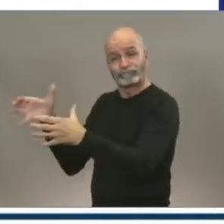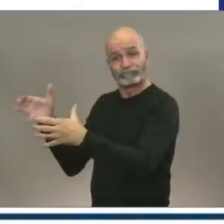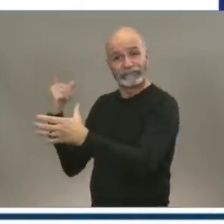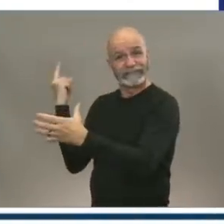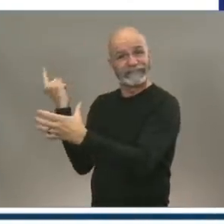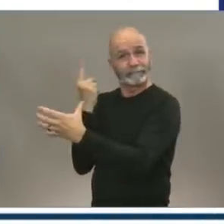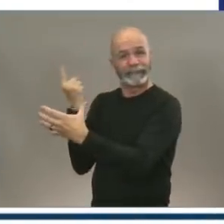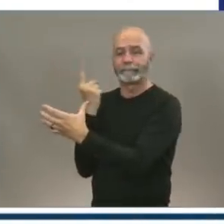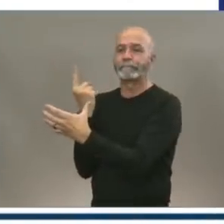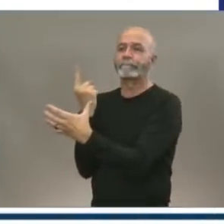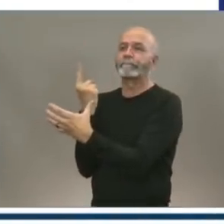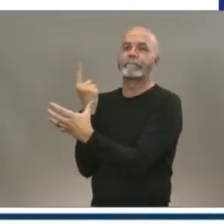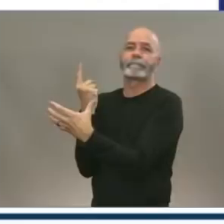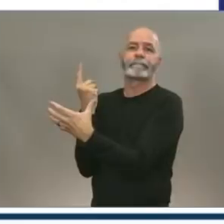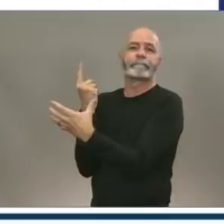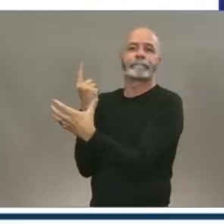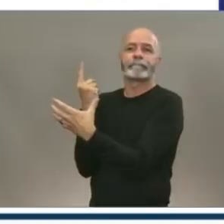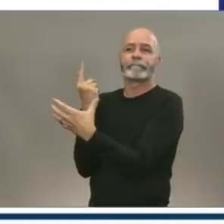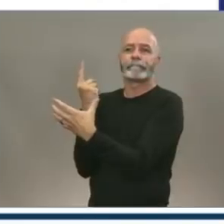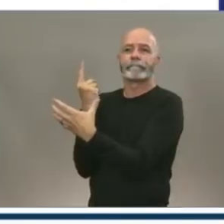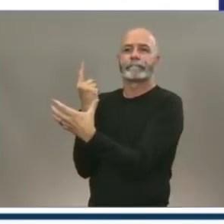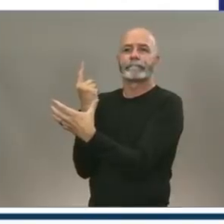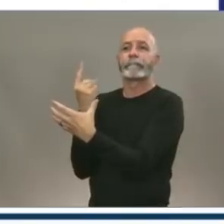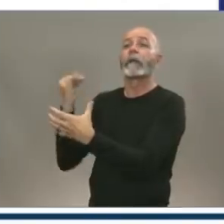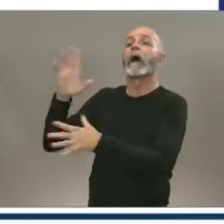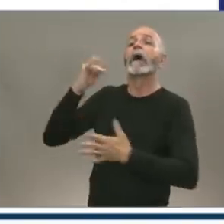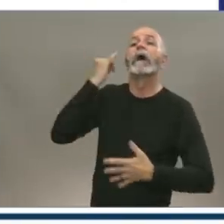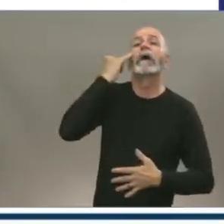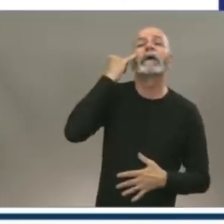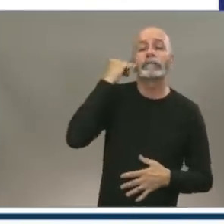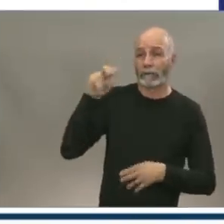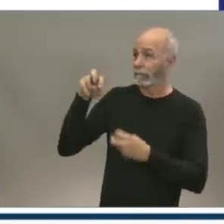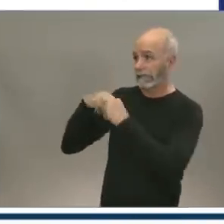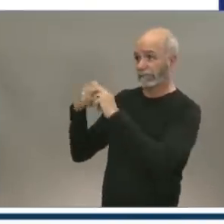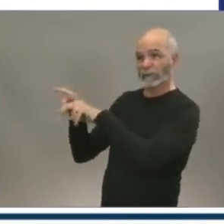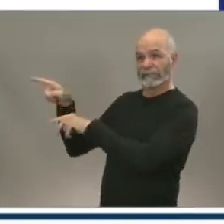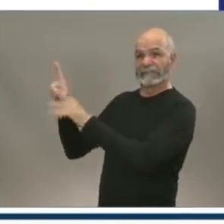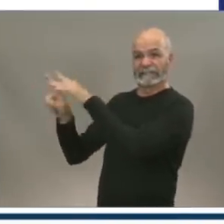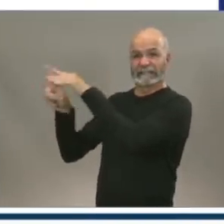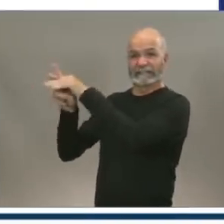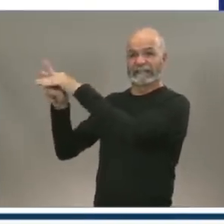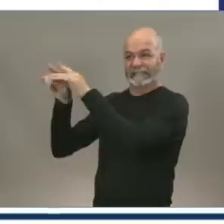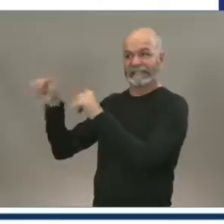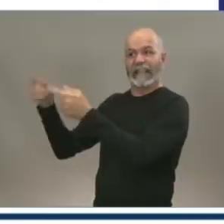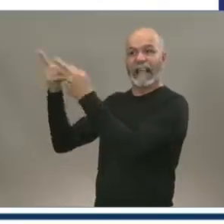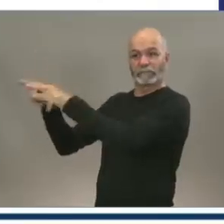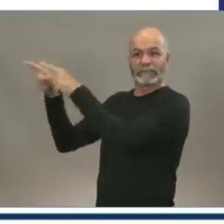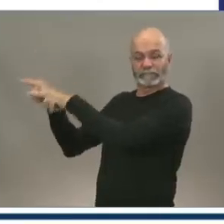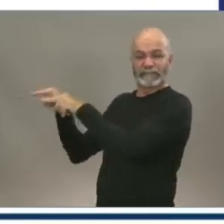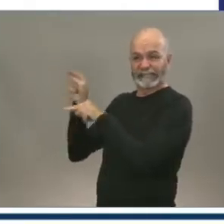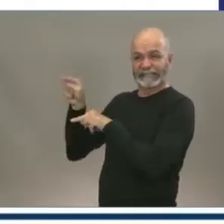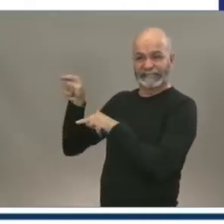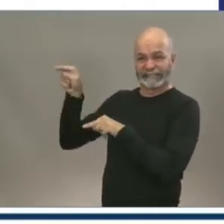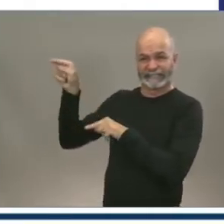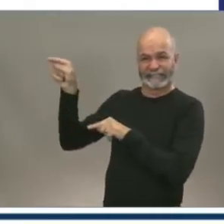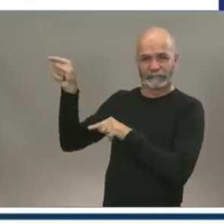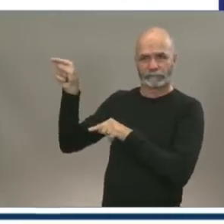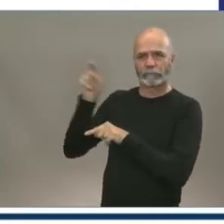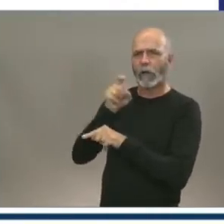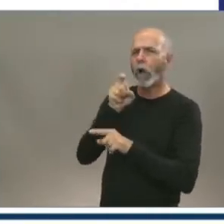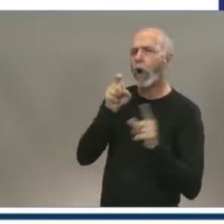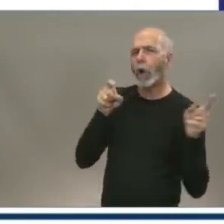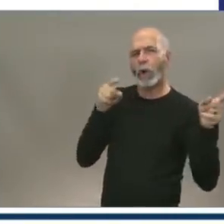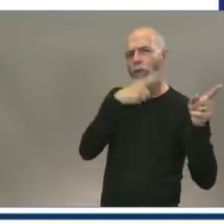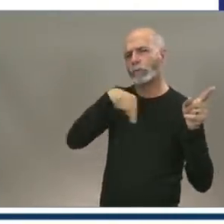a situation where there's been an identified problem in relation to COVID, that people should be told about the event in terms of, this